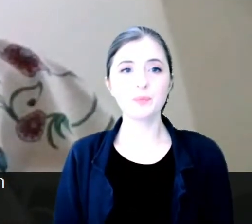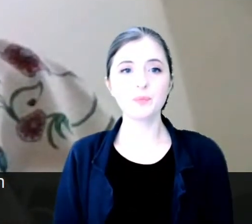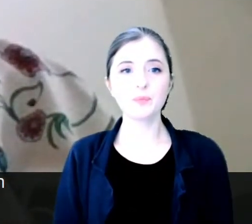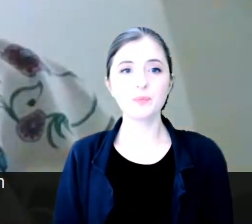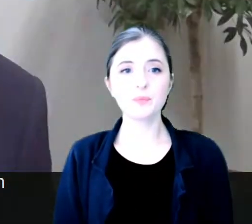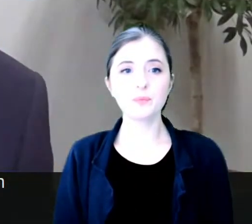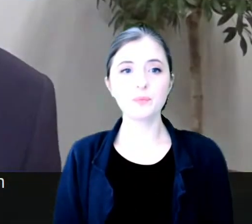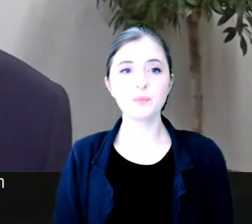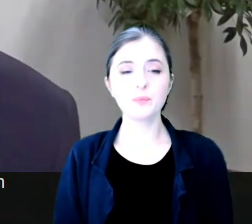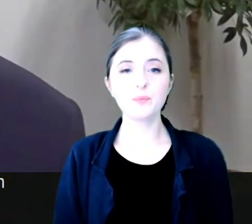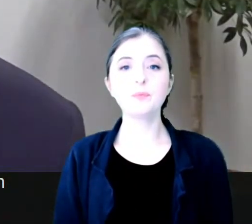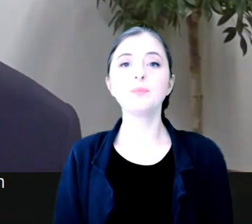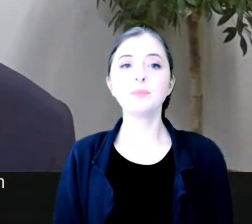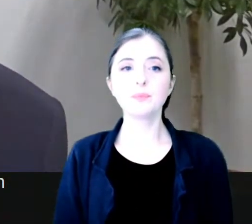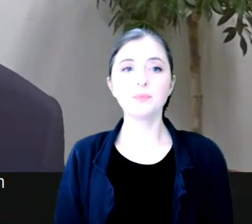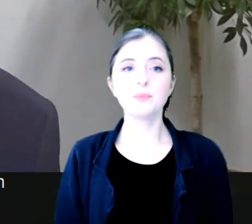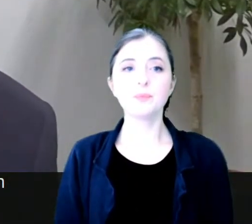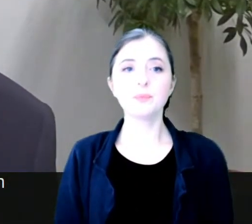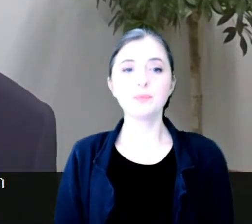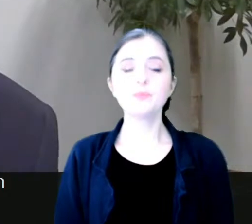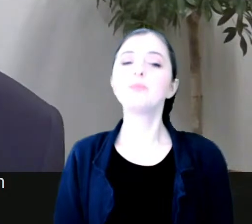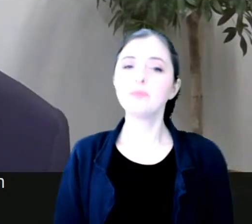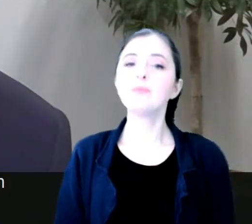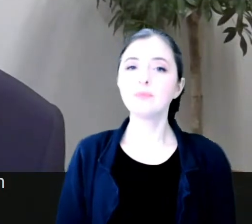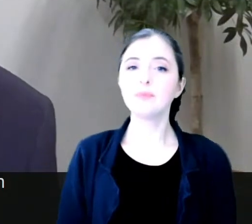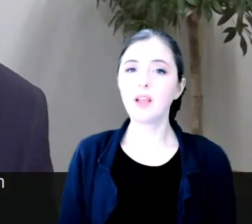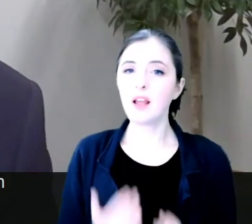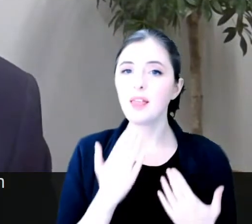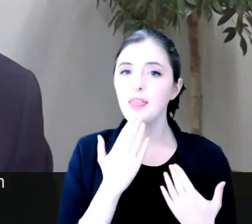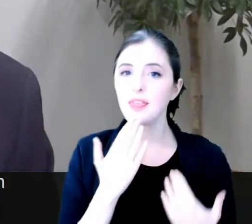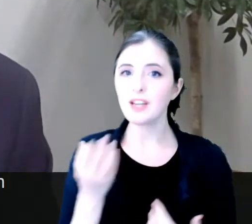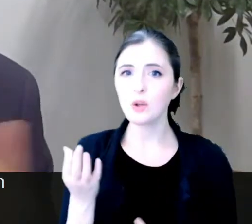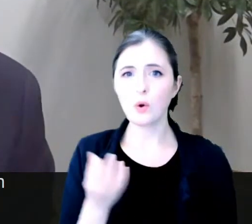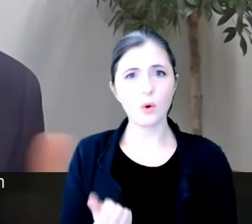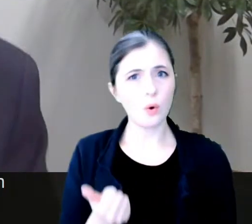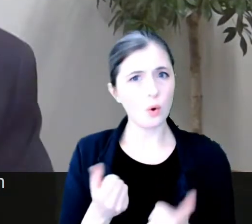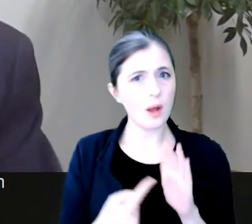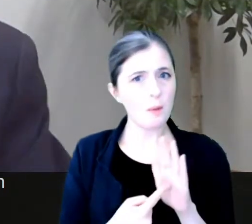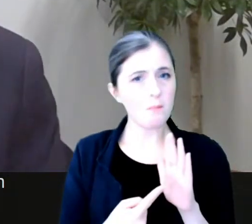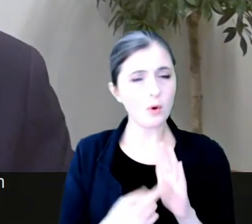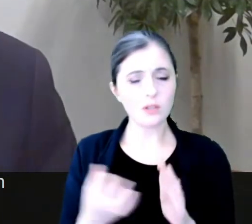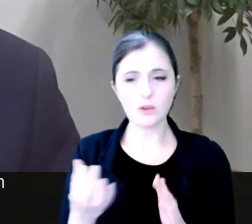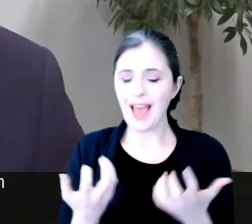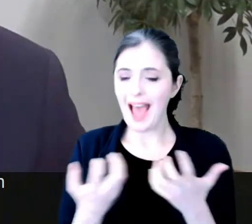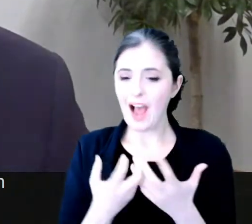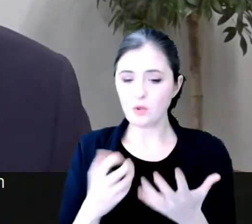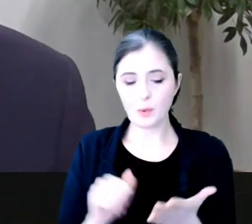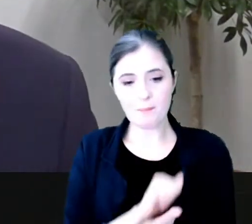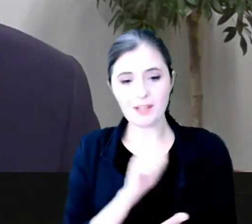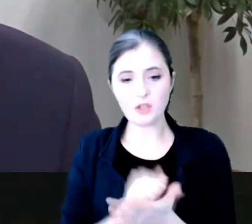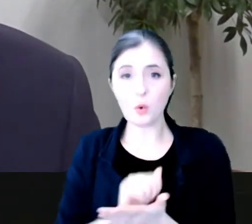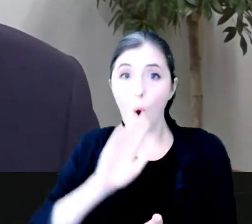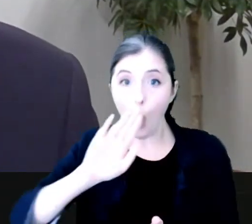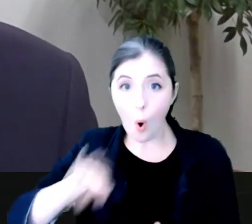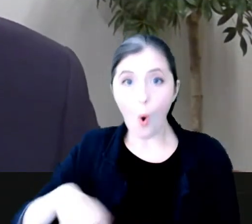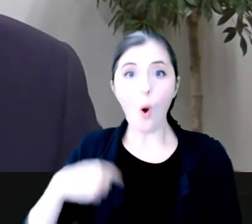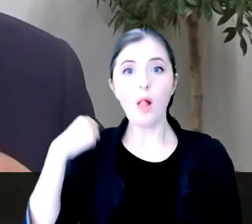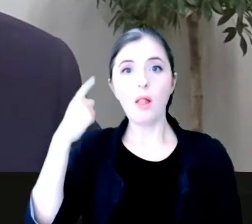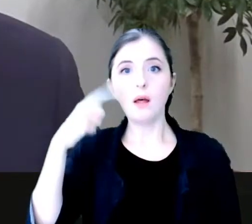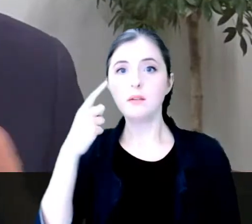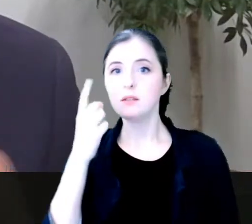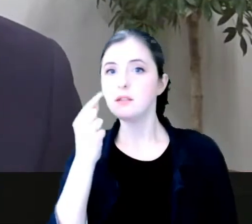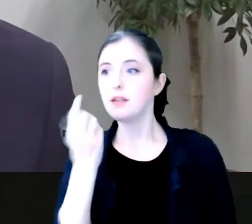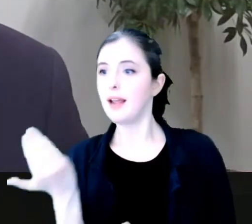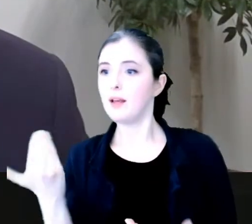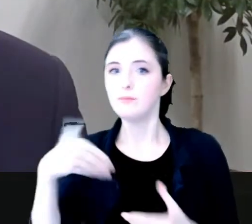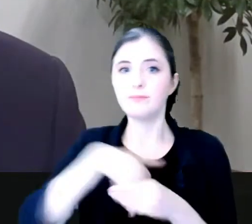Mr. Mayor. Thank you for your question. It's a really important question about how we make sure all Londoners can get involved in our city and what I call